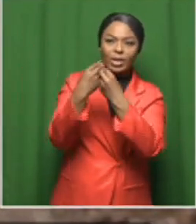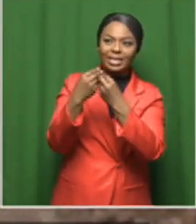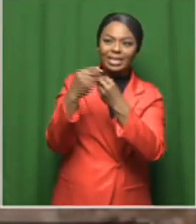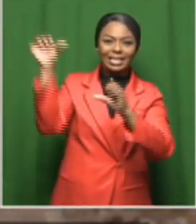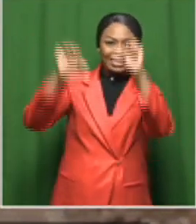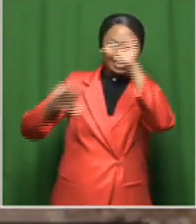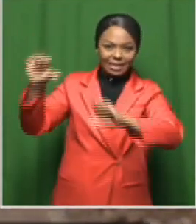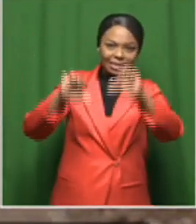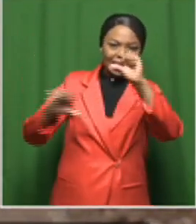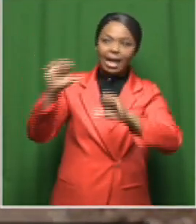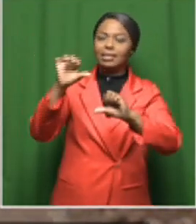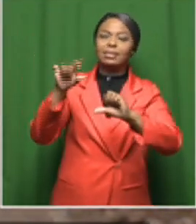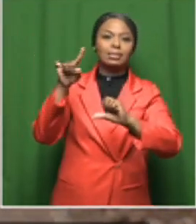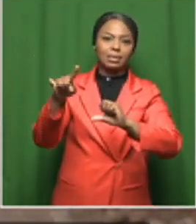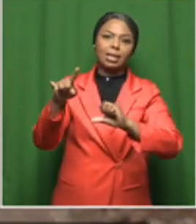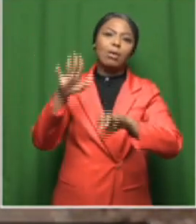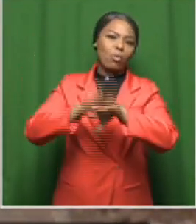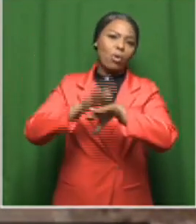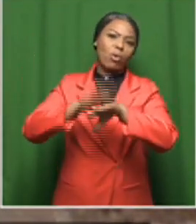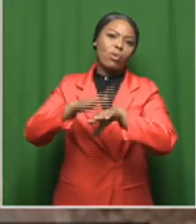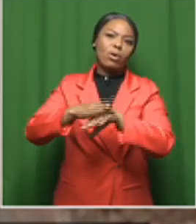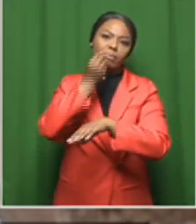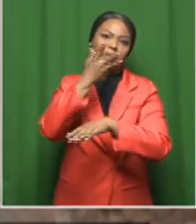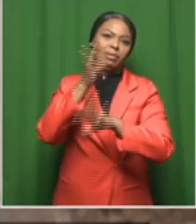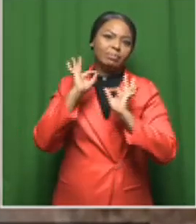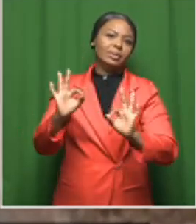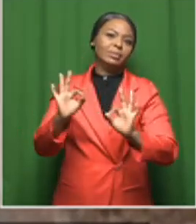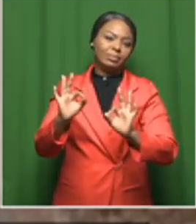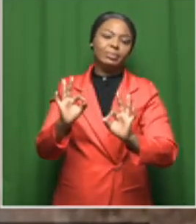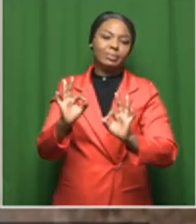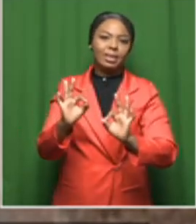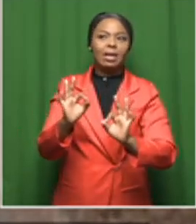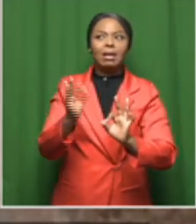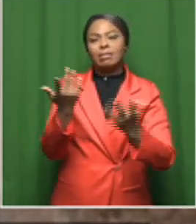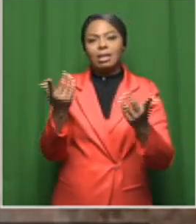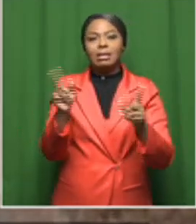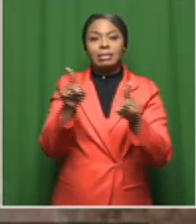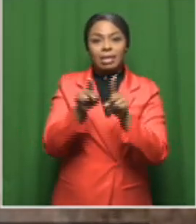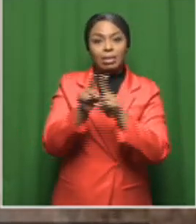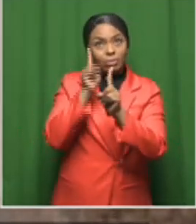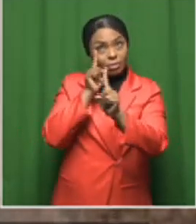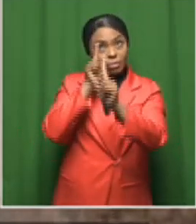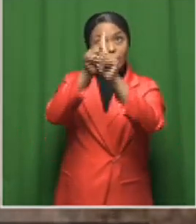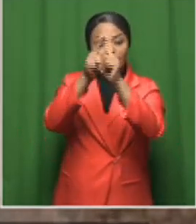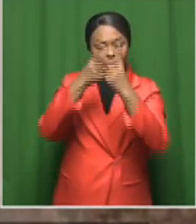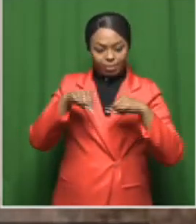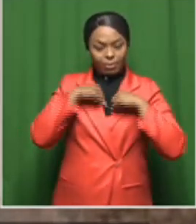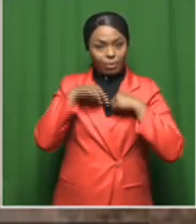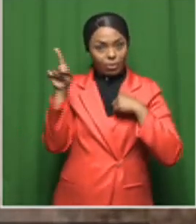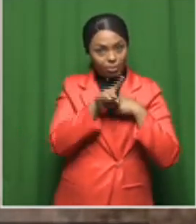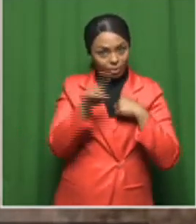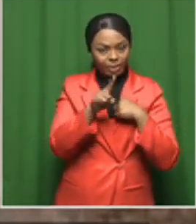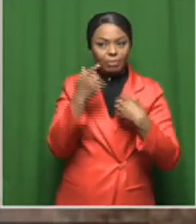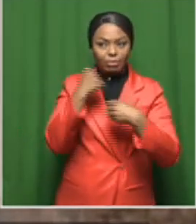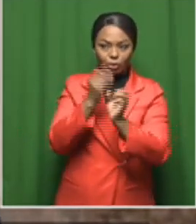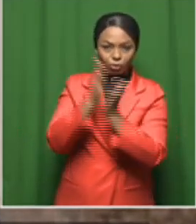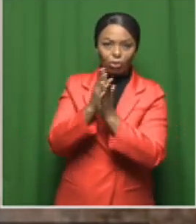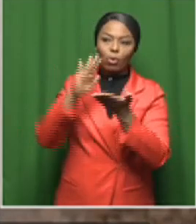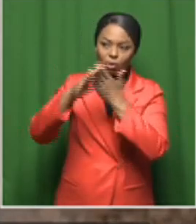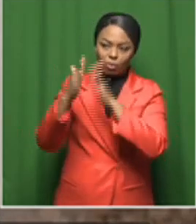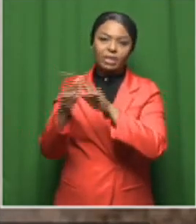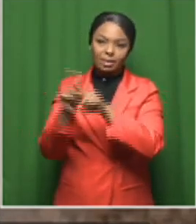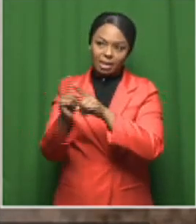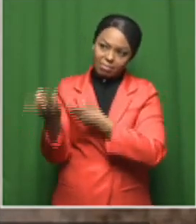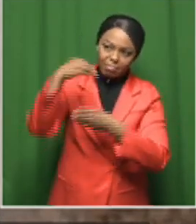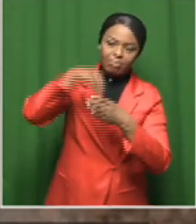that. And what we've always intended to do is make sure that we bring as much of the community to be part of this